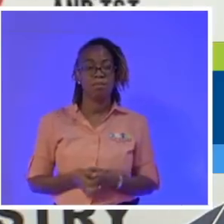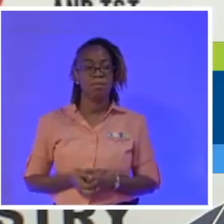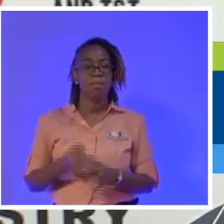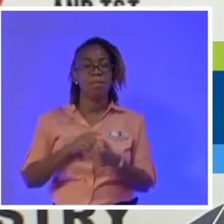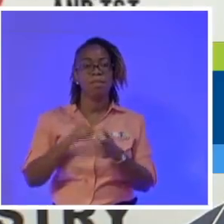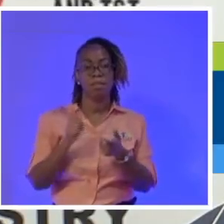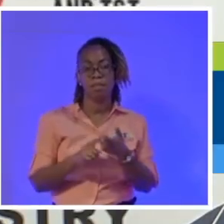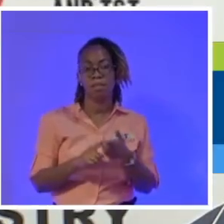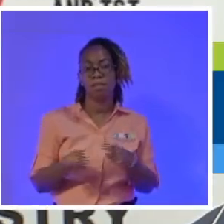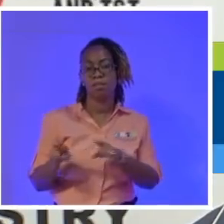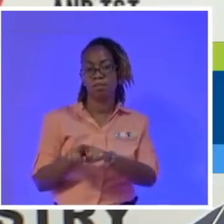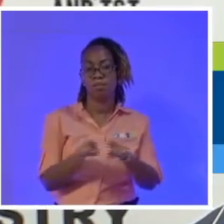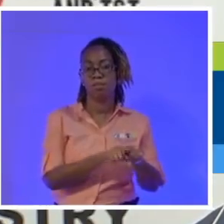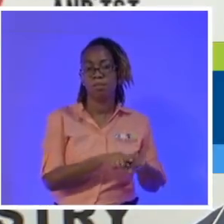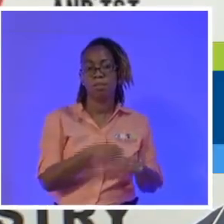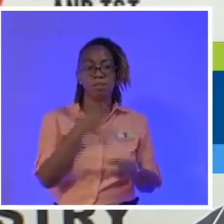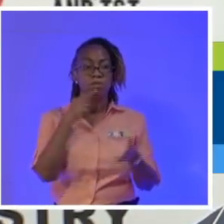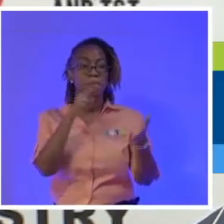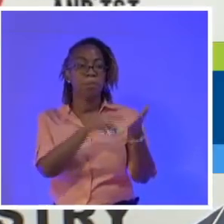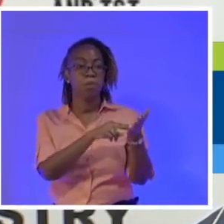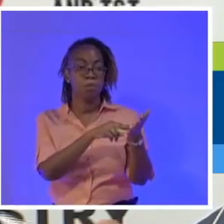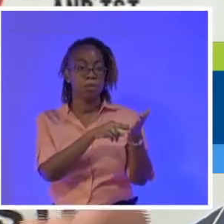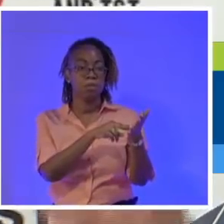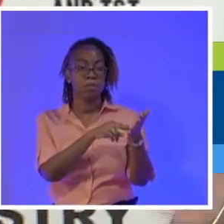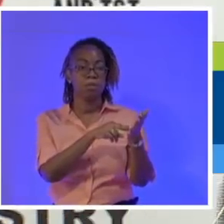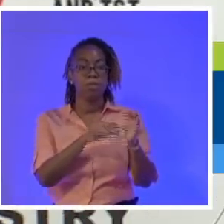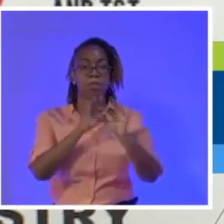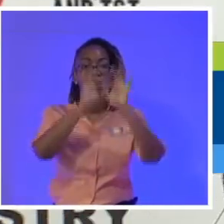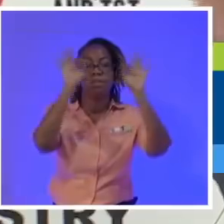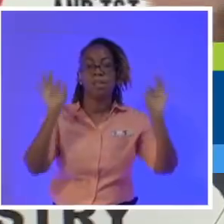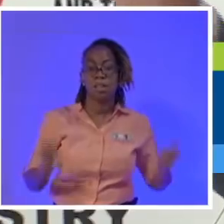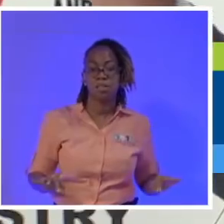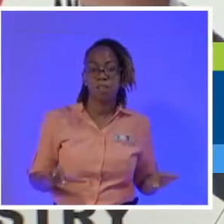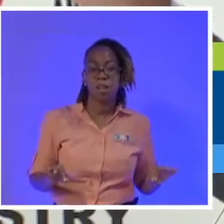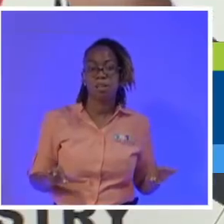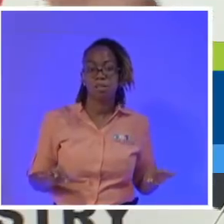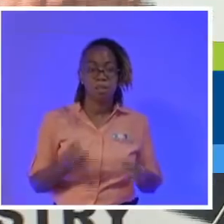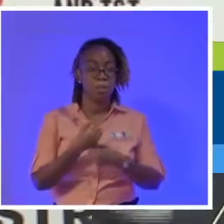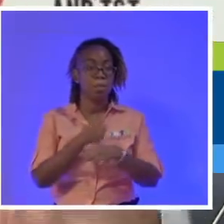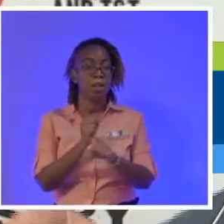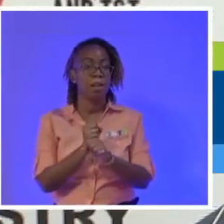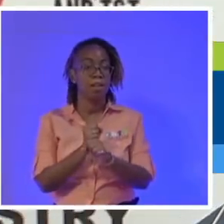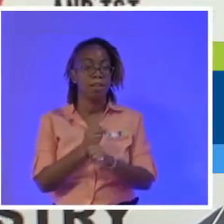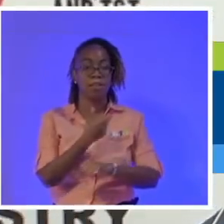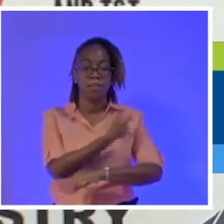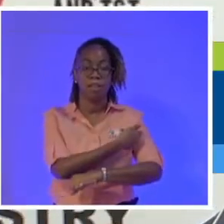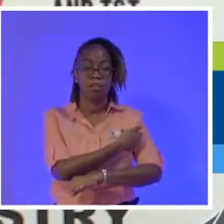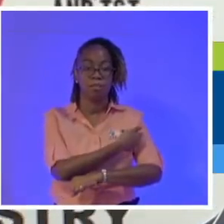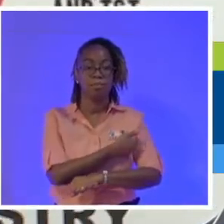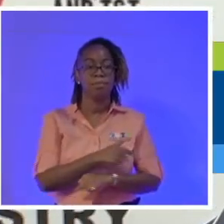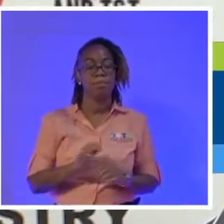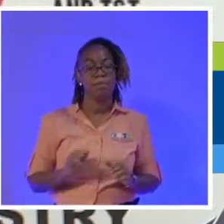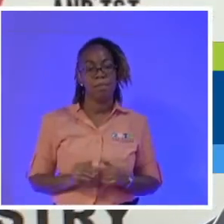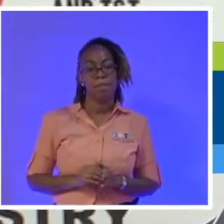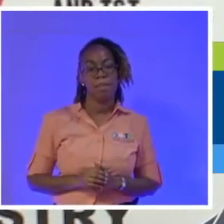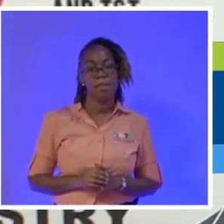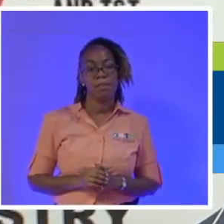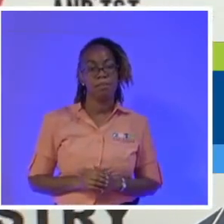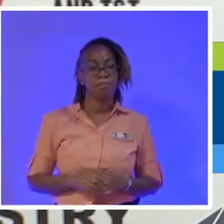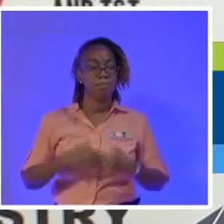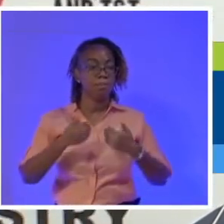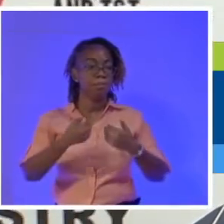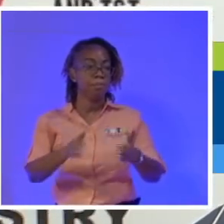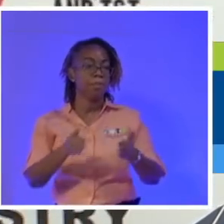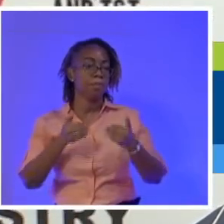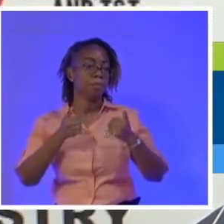also reported to the manufacturer. So that's the private sector pathway. In the public sector,